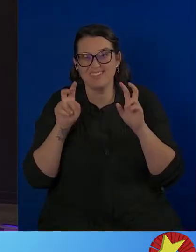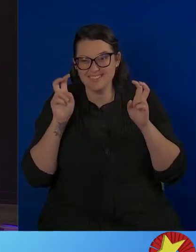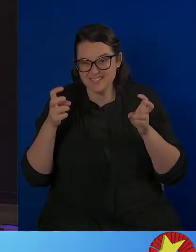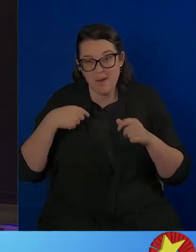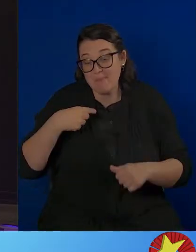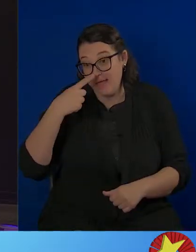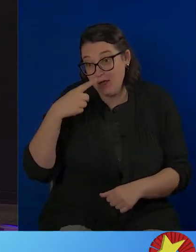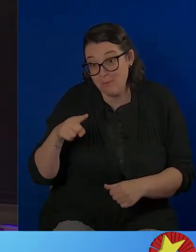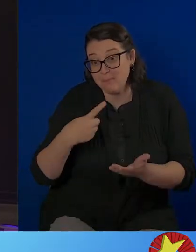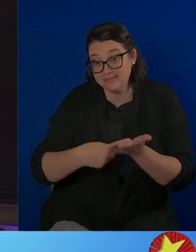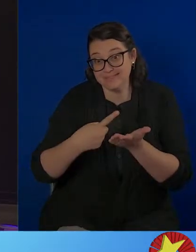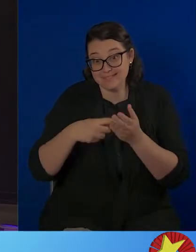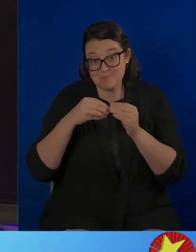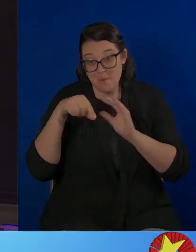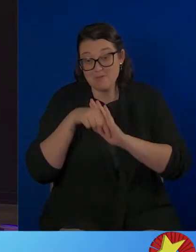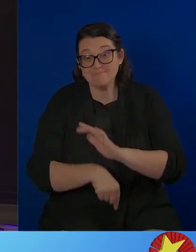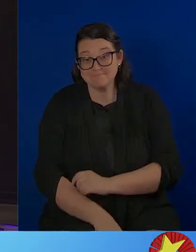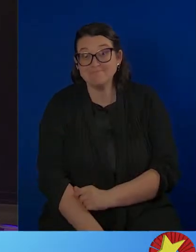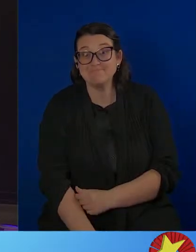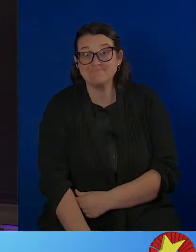more.